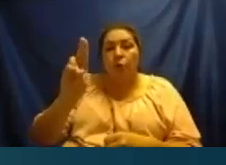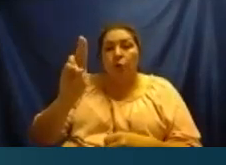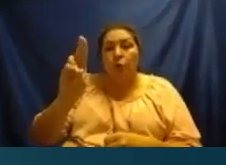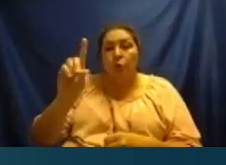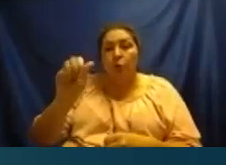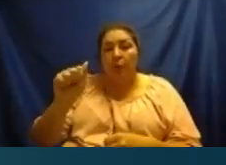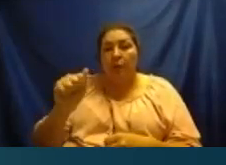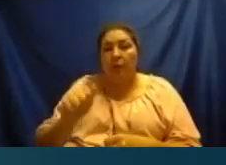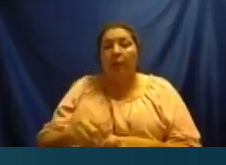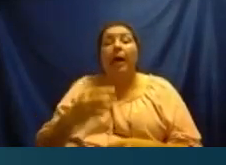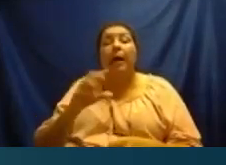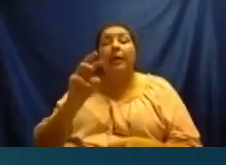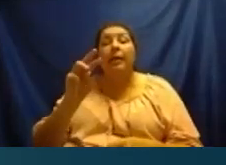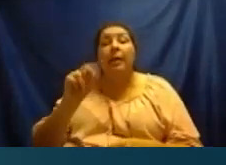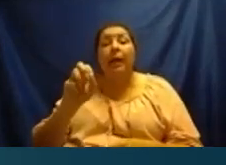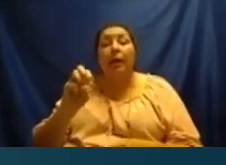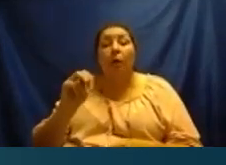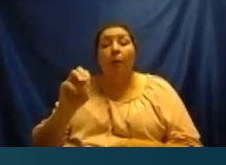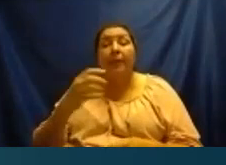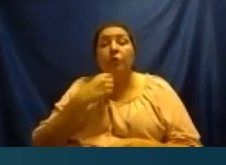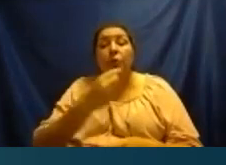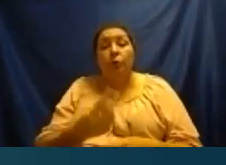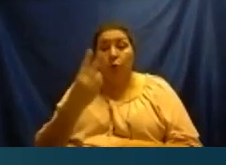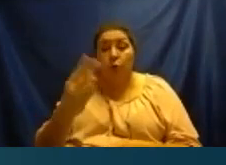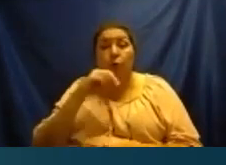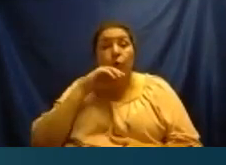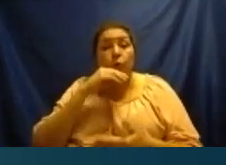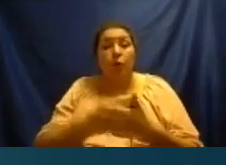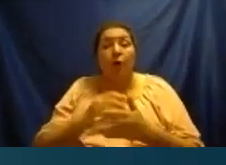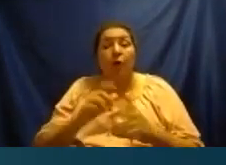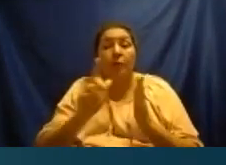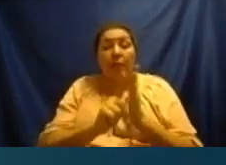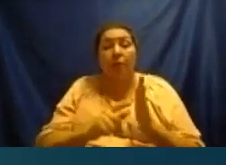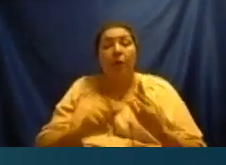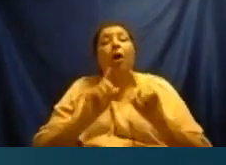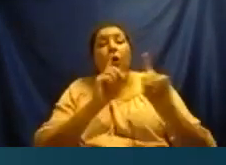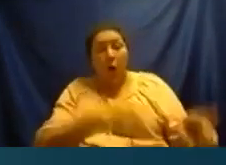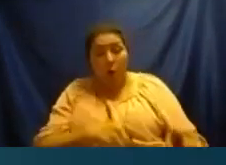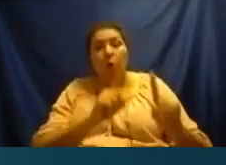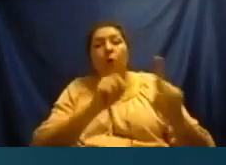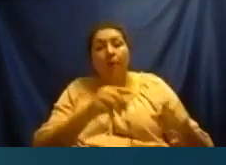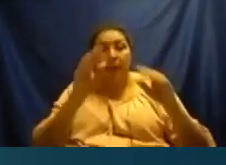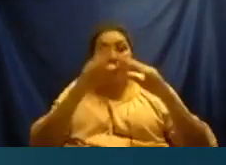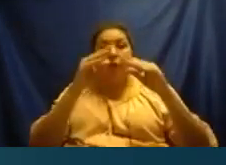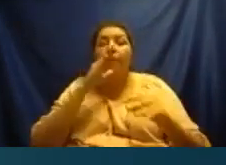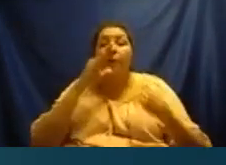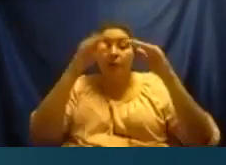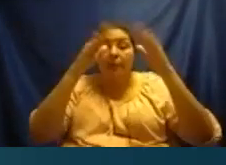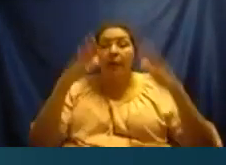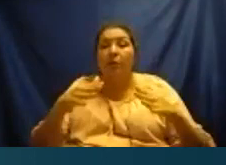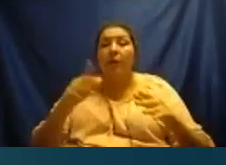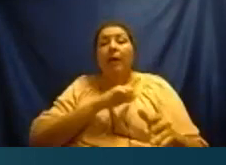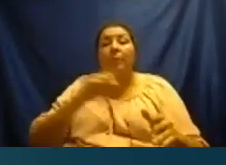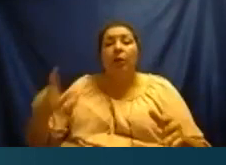daughters-in-law, "Go, return each of you to your mother's house. May the Lord deal kindly with you as you have